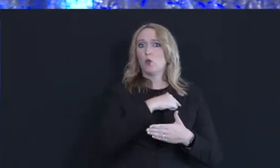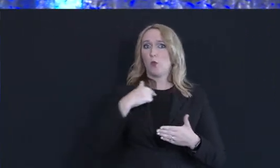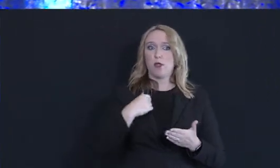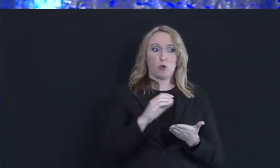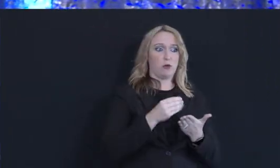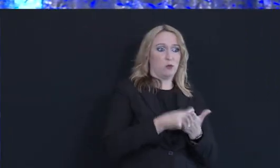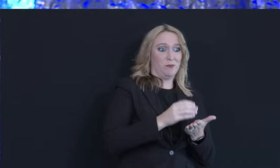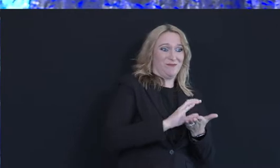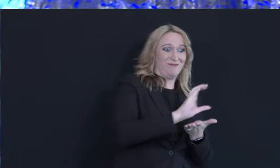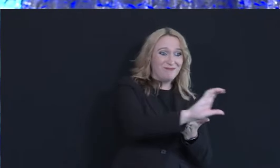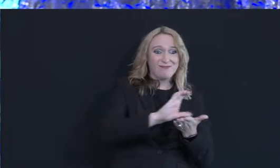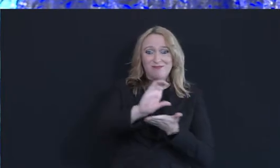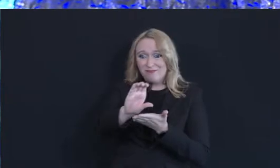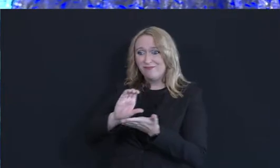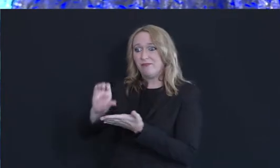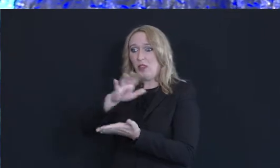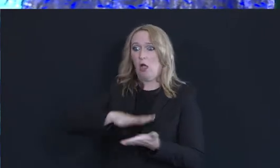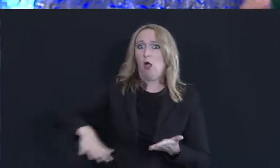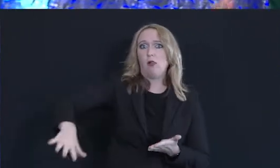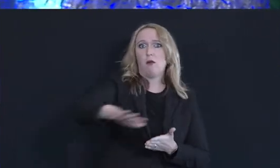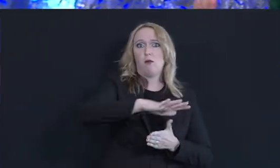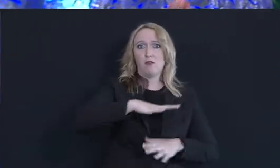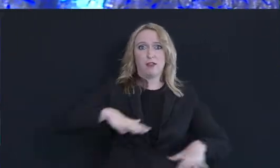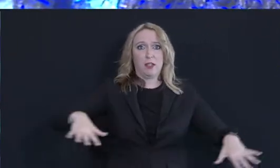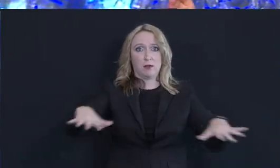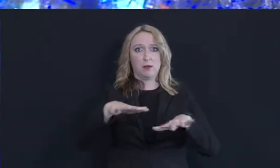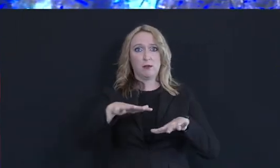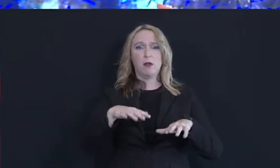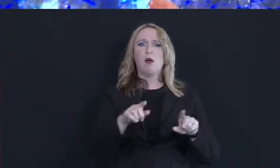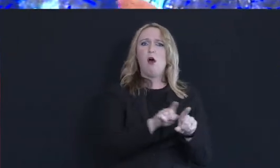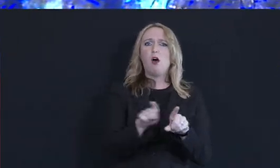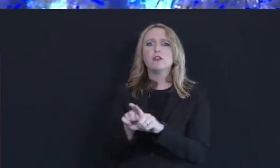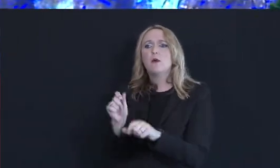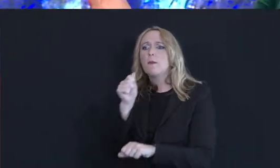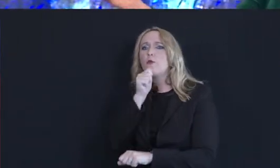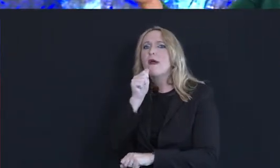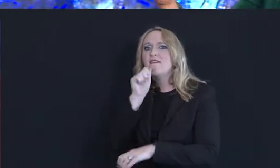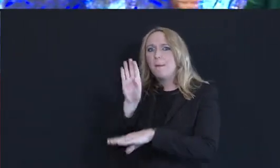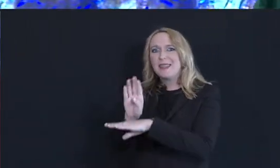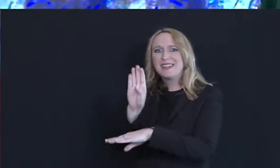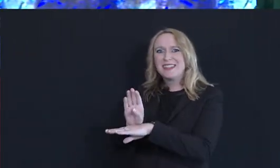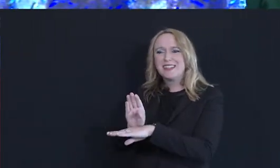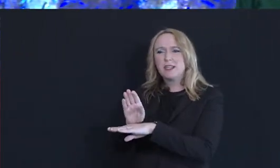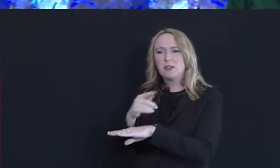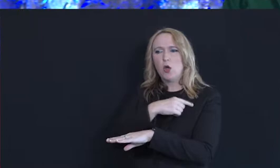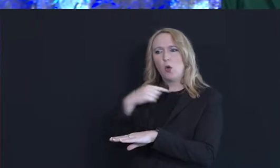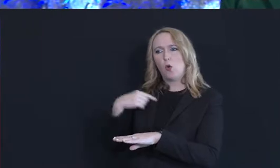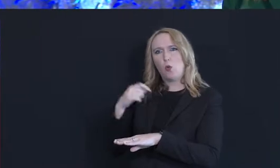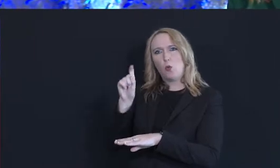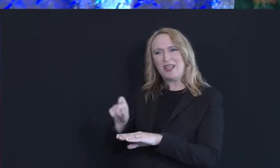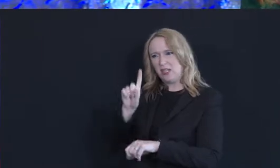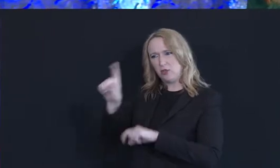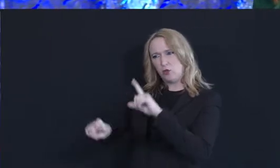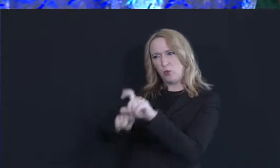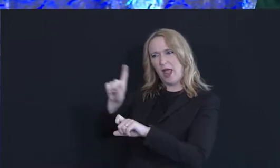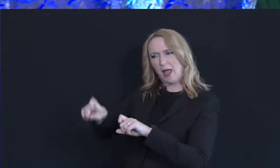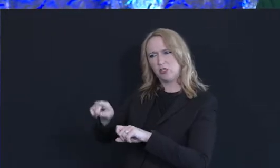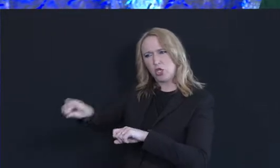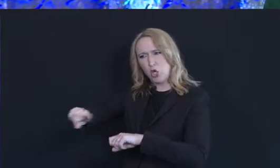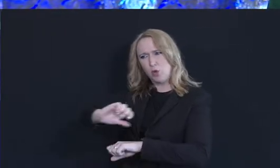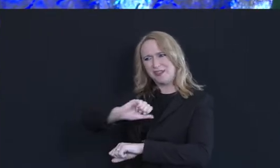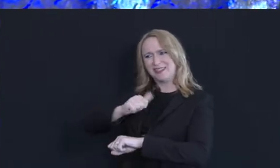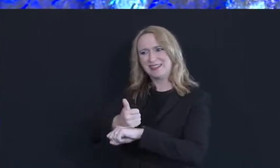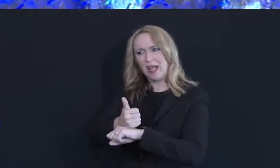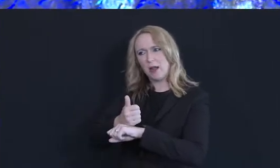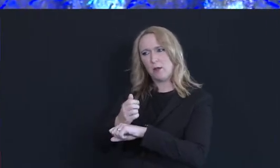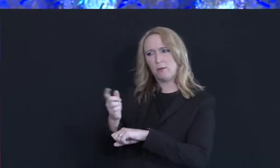region we also need to chase the private sector on where they're going and Moving immobility Innovation and